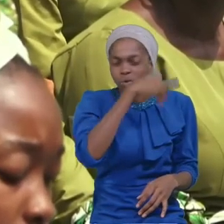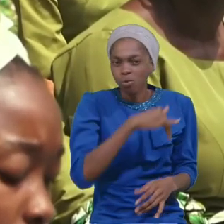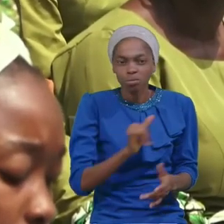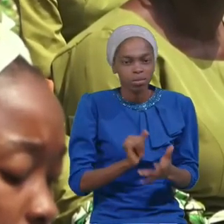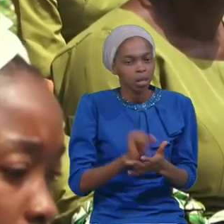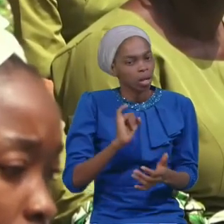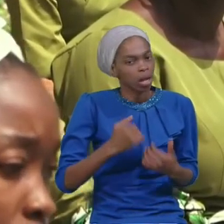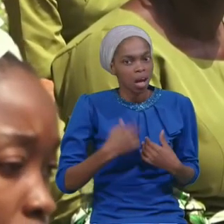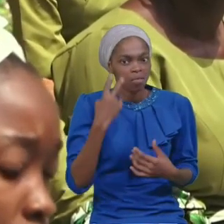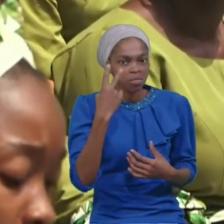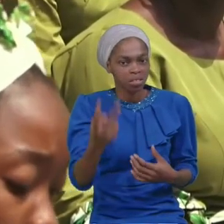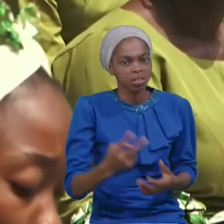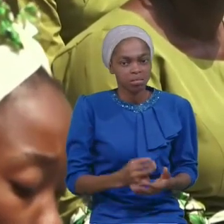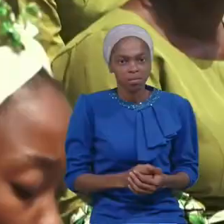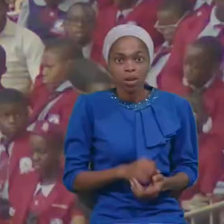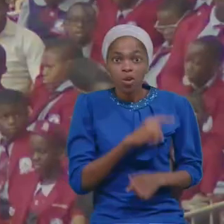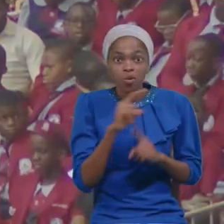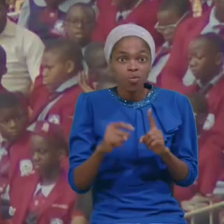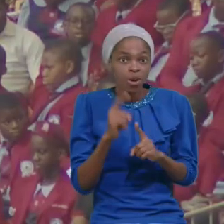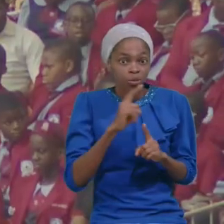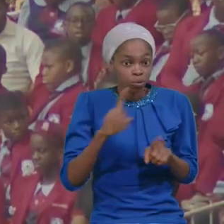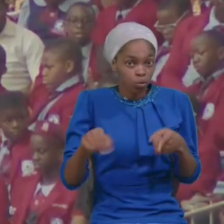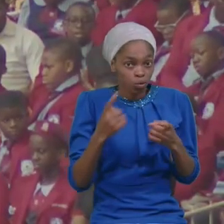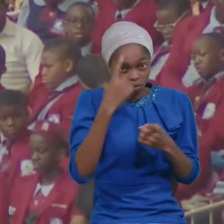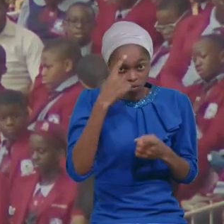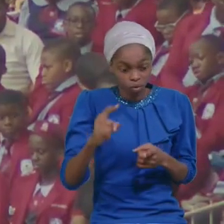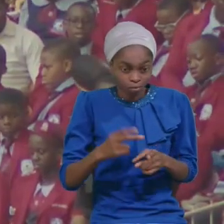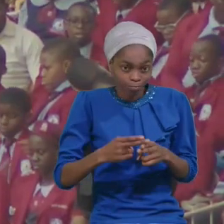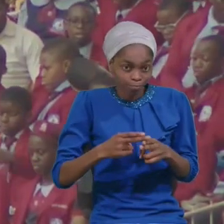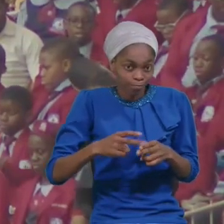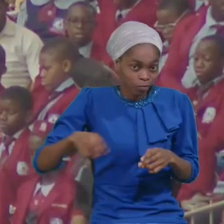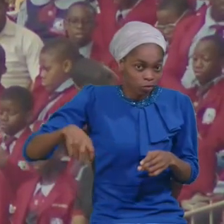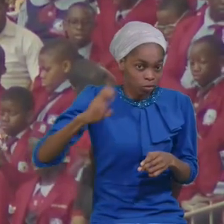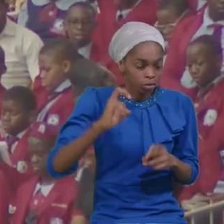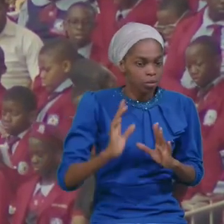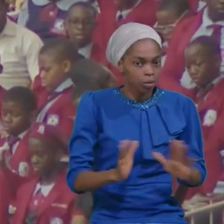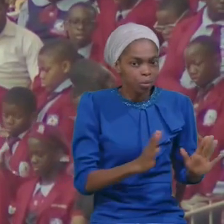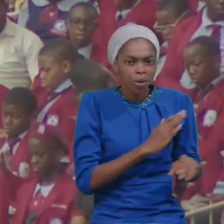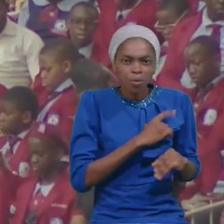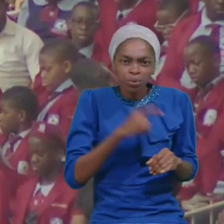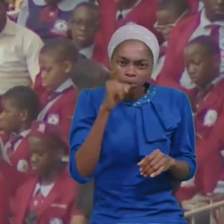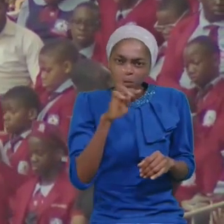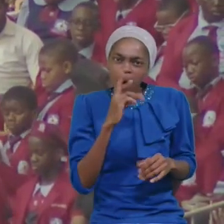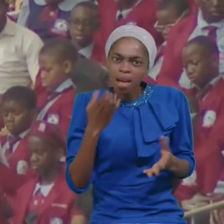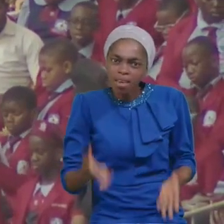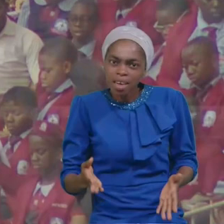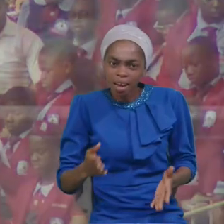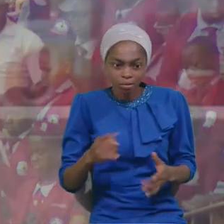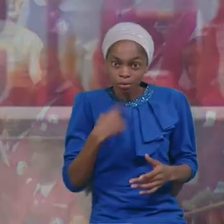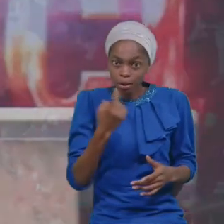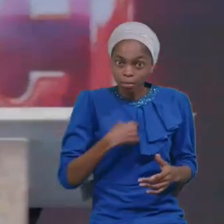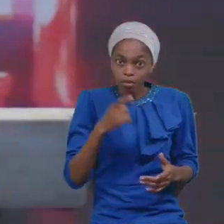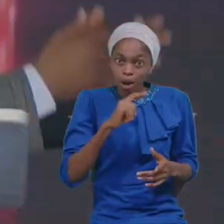you're going on this long journey and you have not prepared. What's the